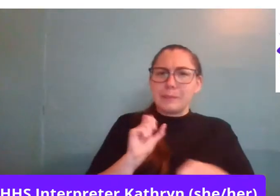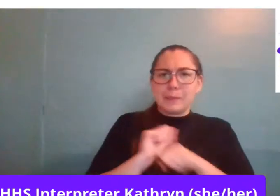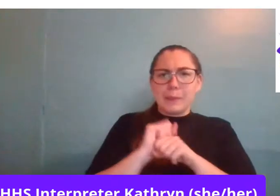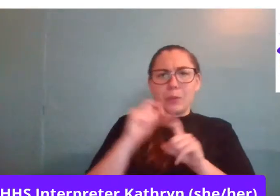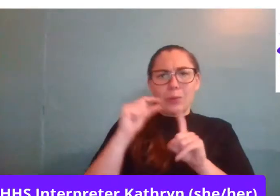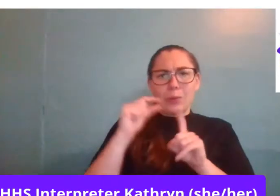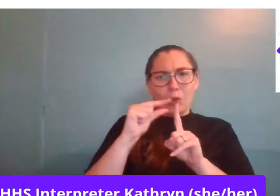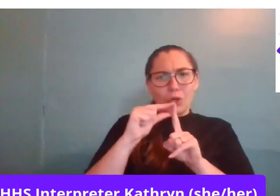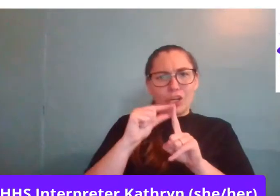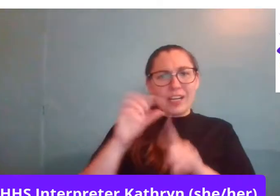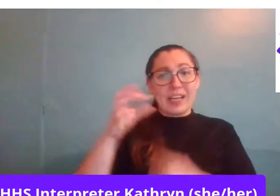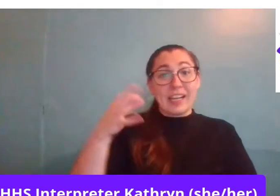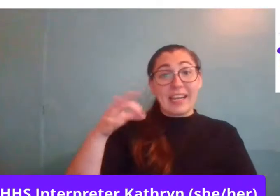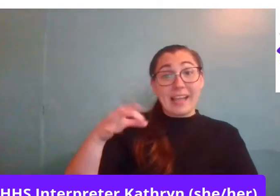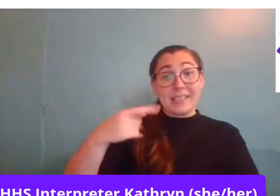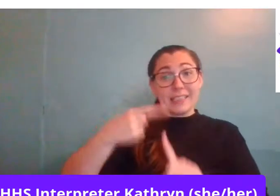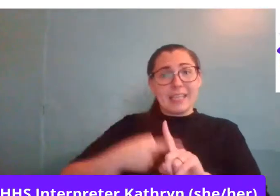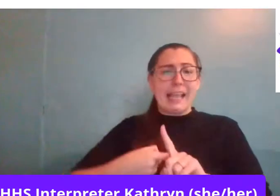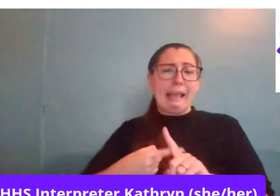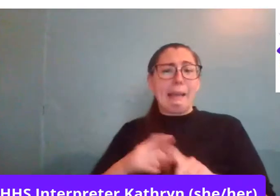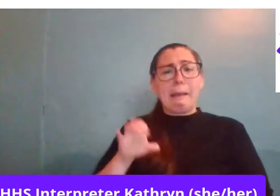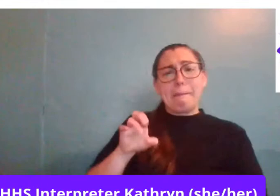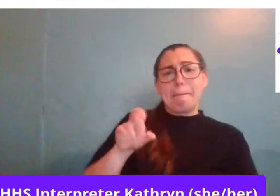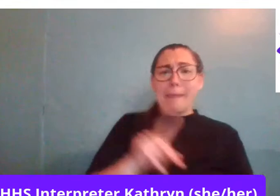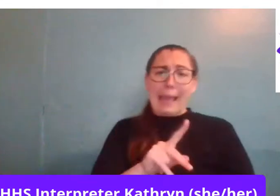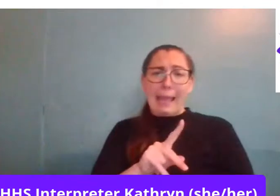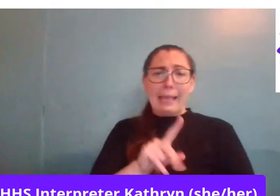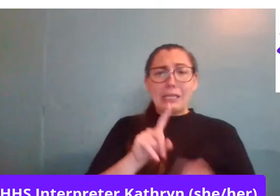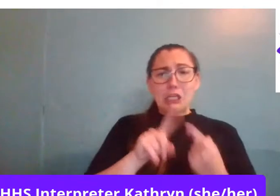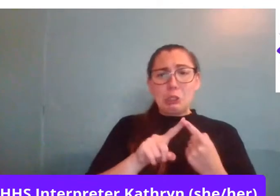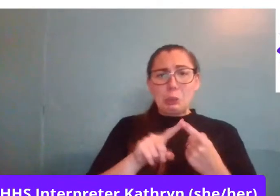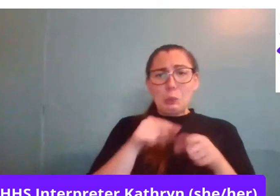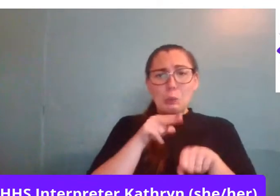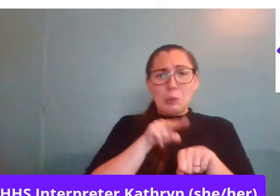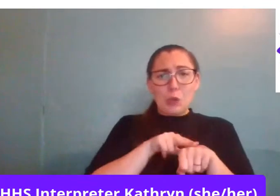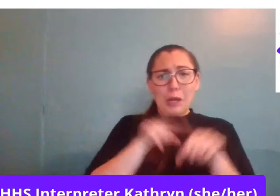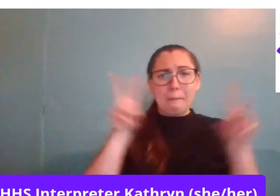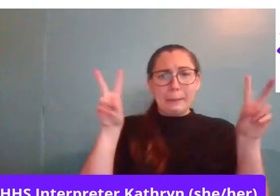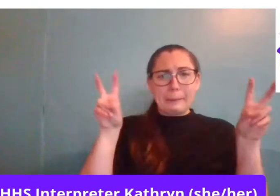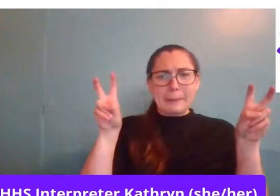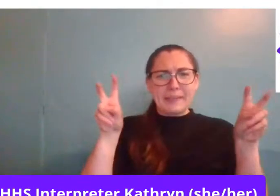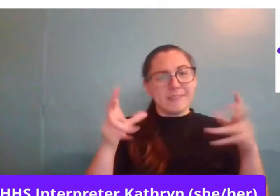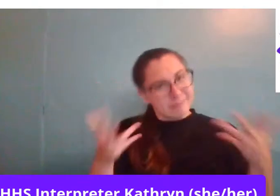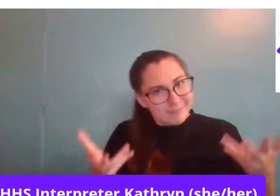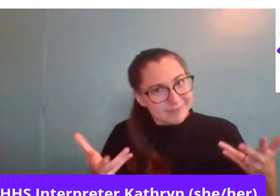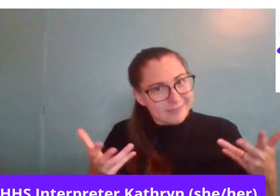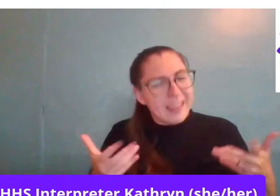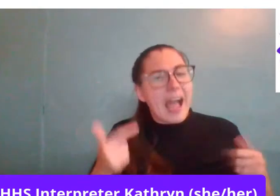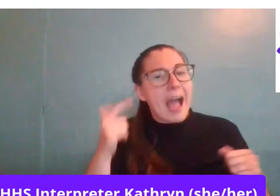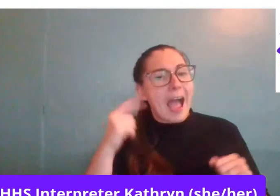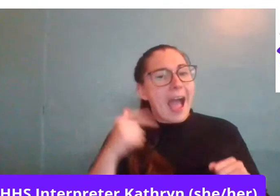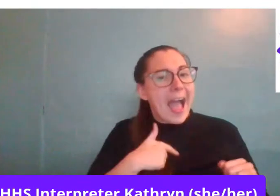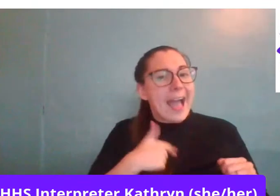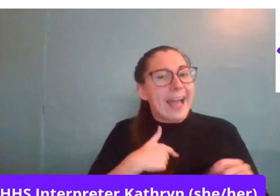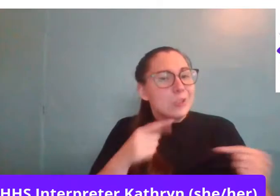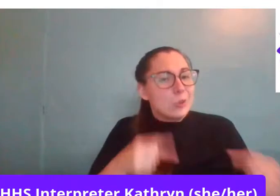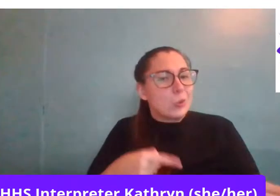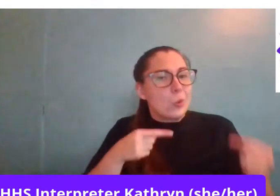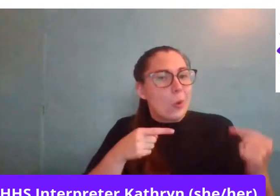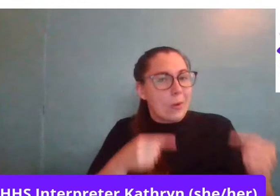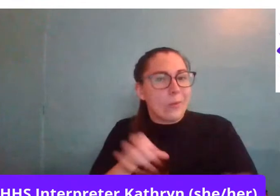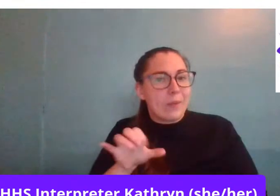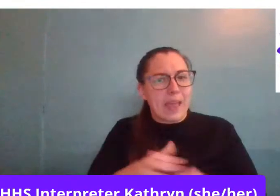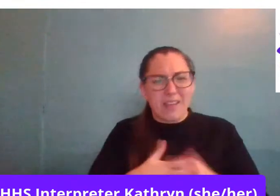months. I want to go back to normal. And I think that was something that I struggled with is what is